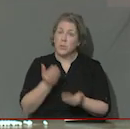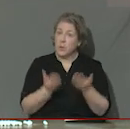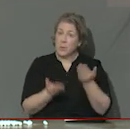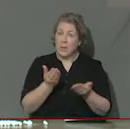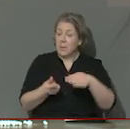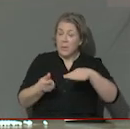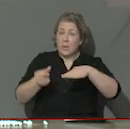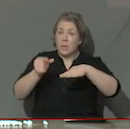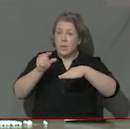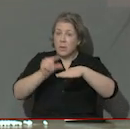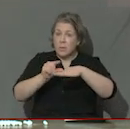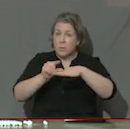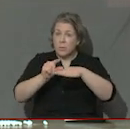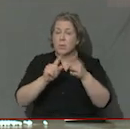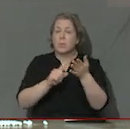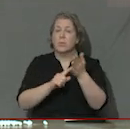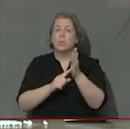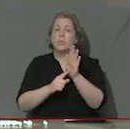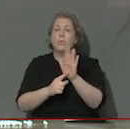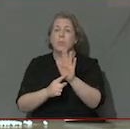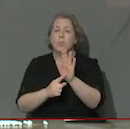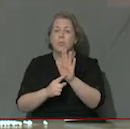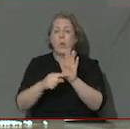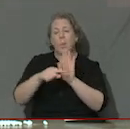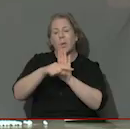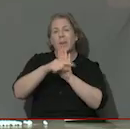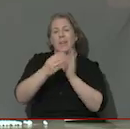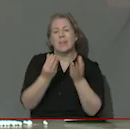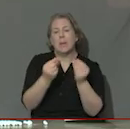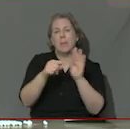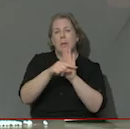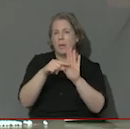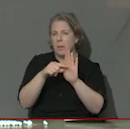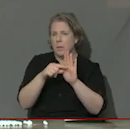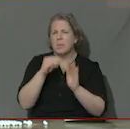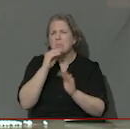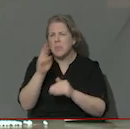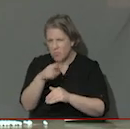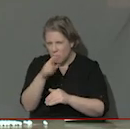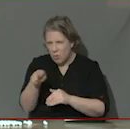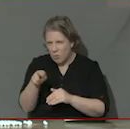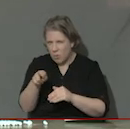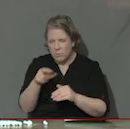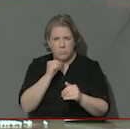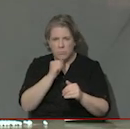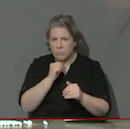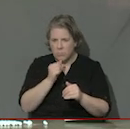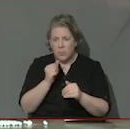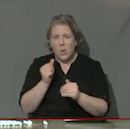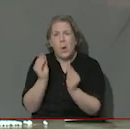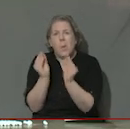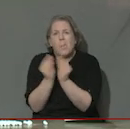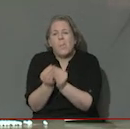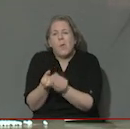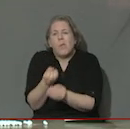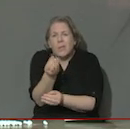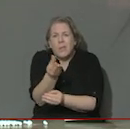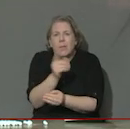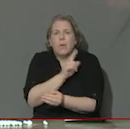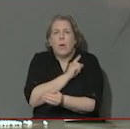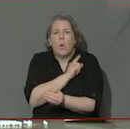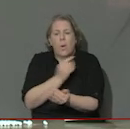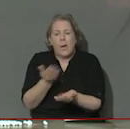interest shows a negative figure, which is actually wrong, you will get the marks because it's a